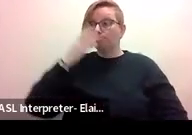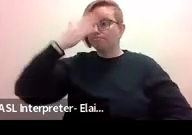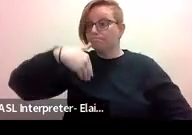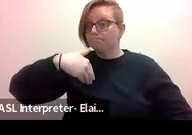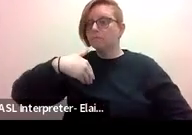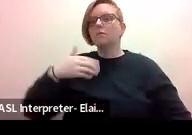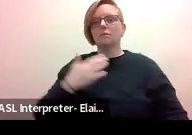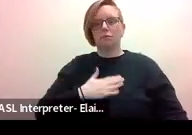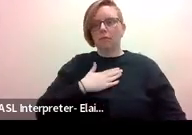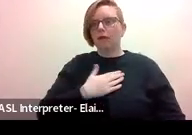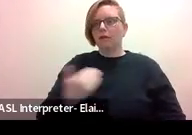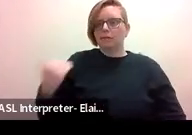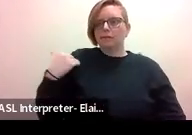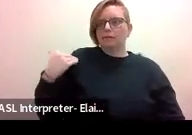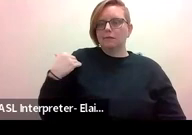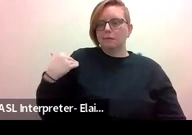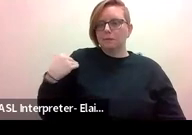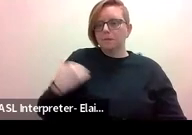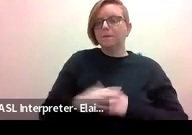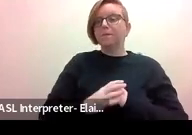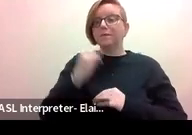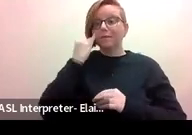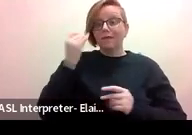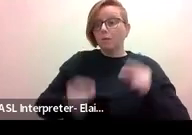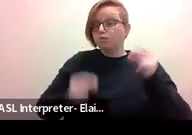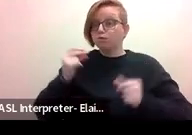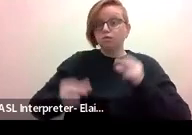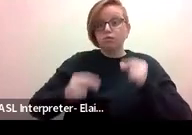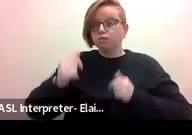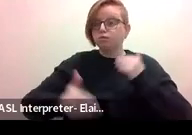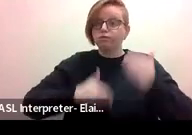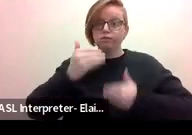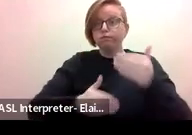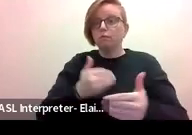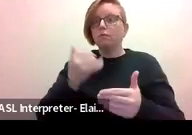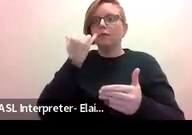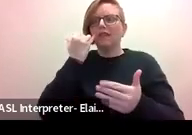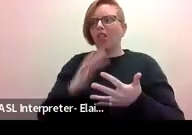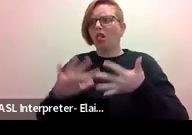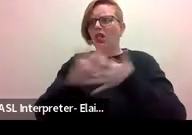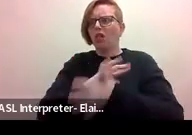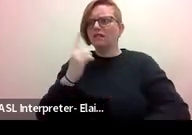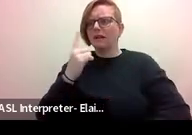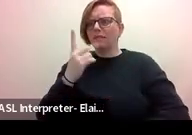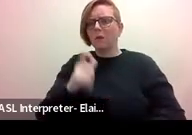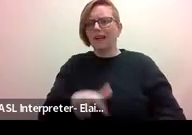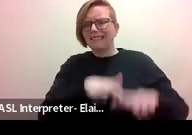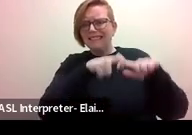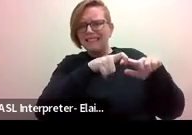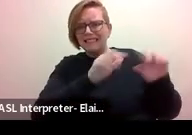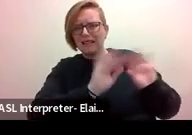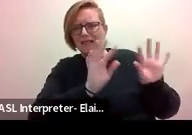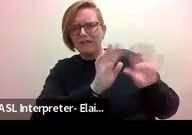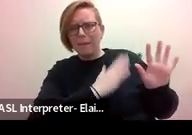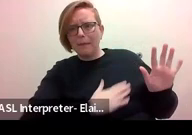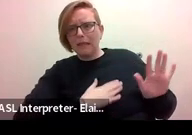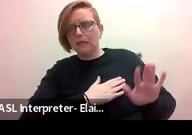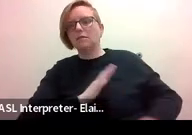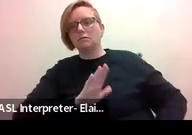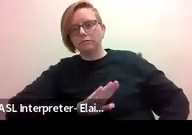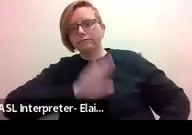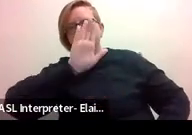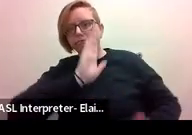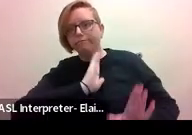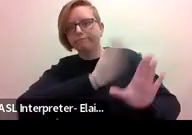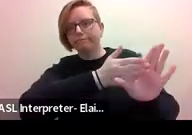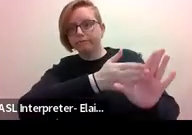know. If we are moving too quickly, if we breeze over something that you want clarification on, please feel free to stop us.